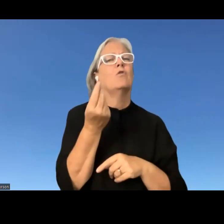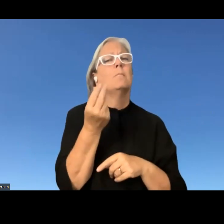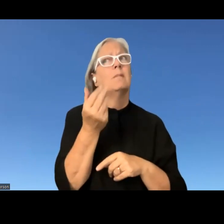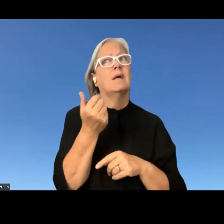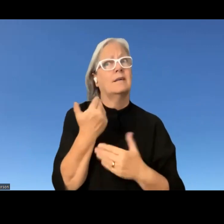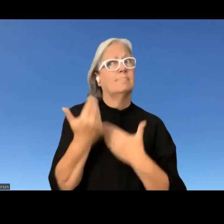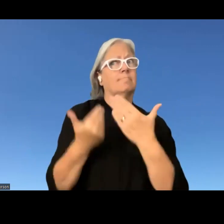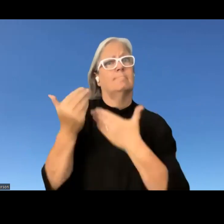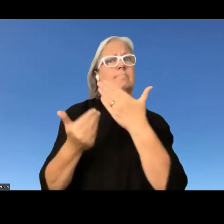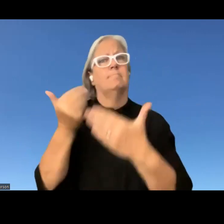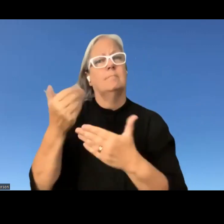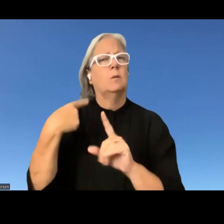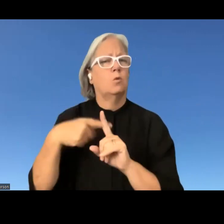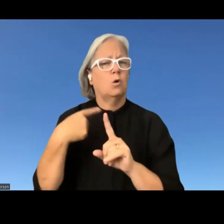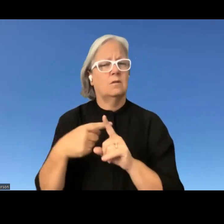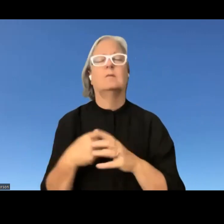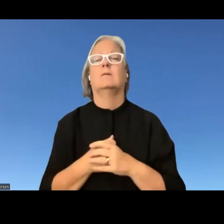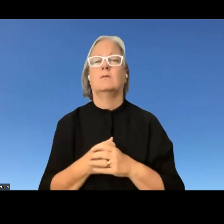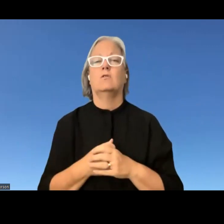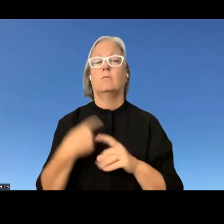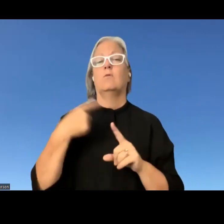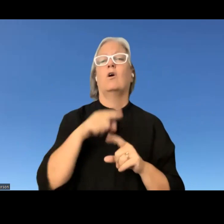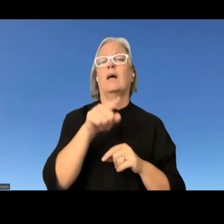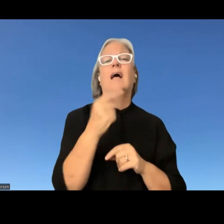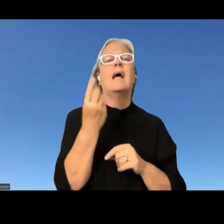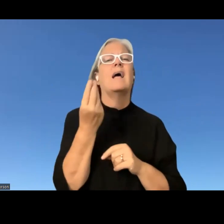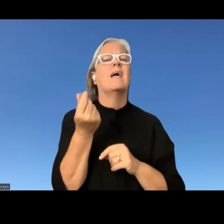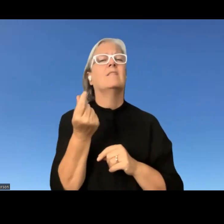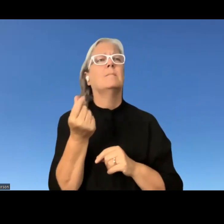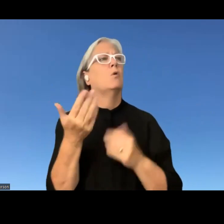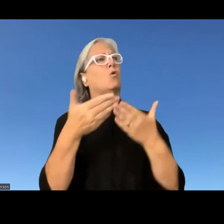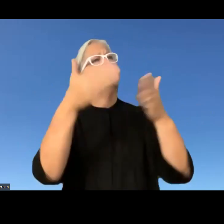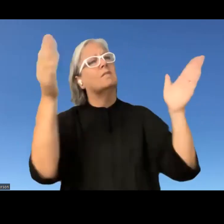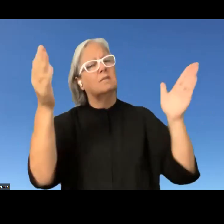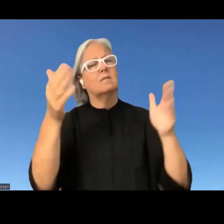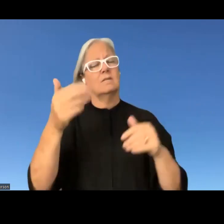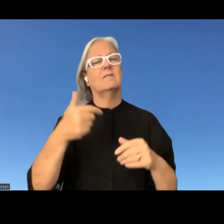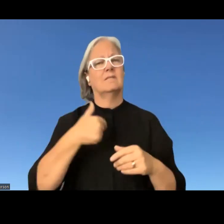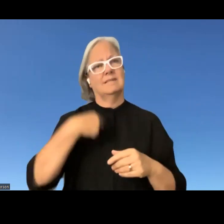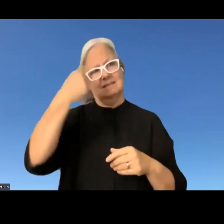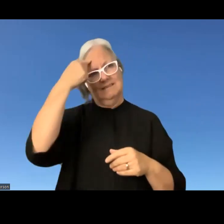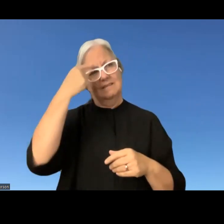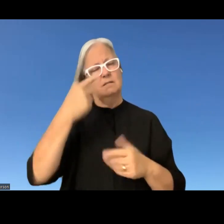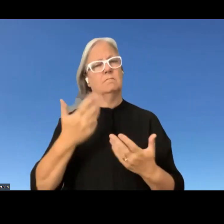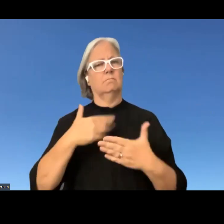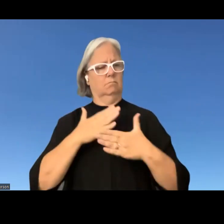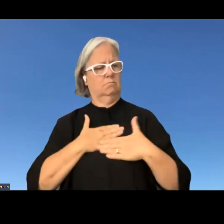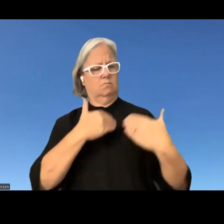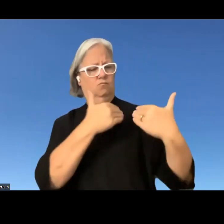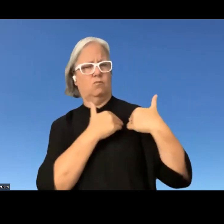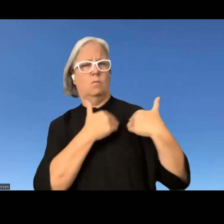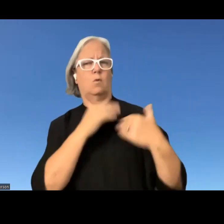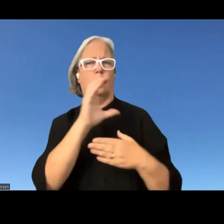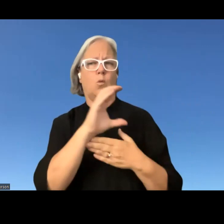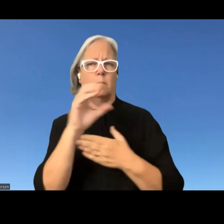other societal-wide, economic-wide objectives that we're working to as a responsible company. On the